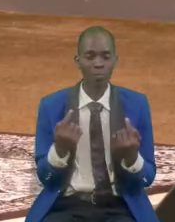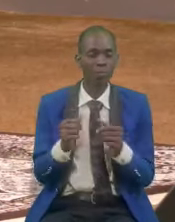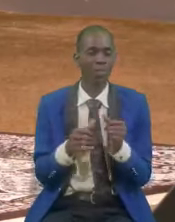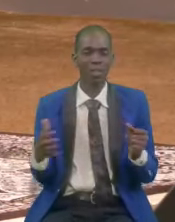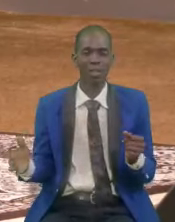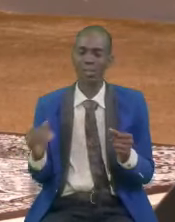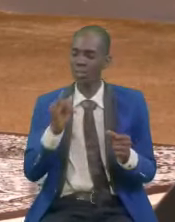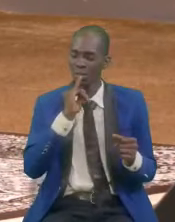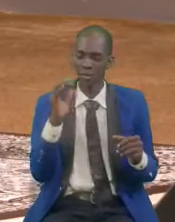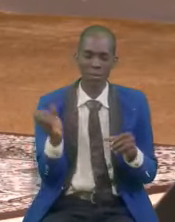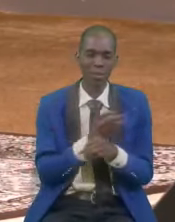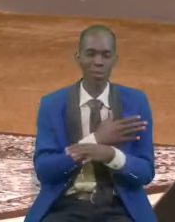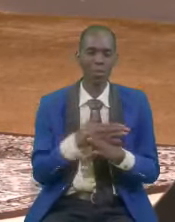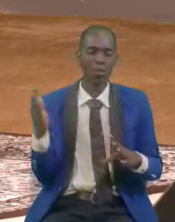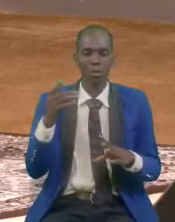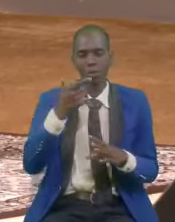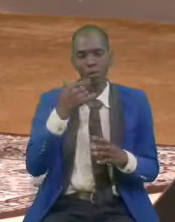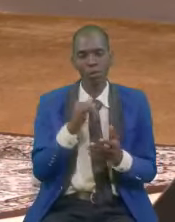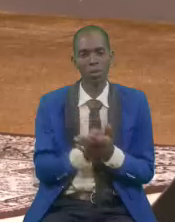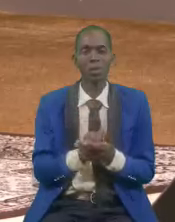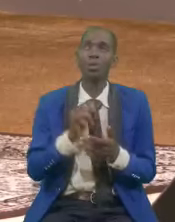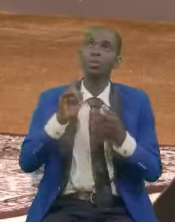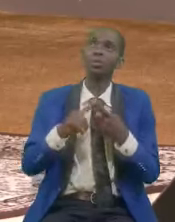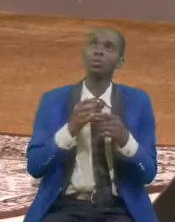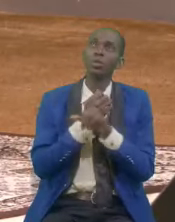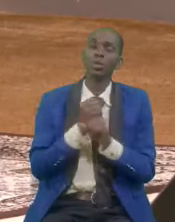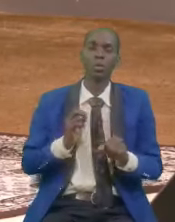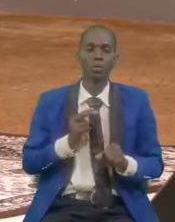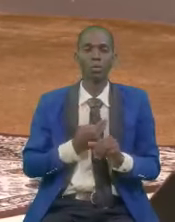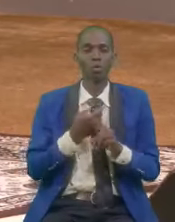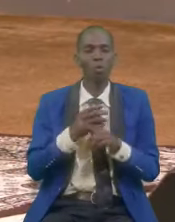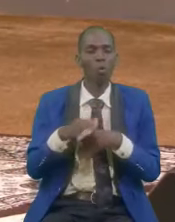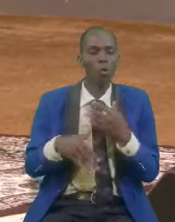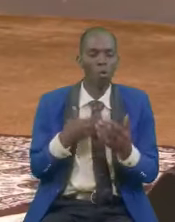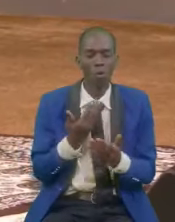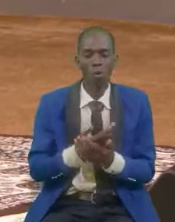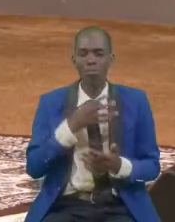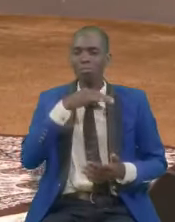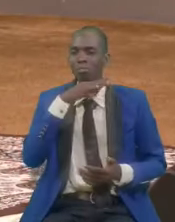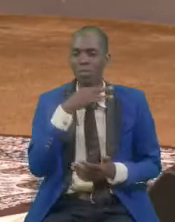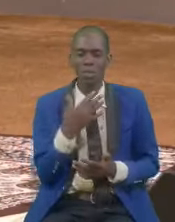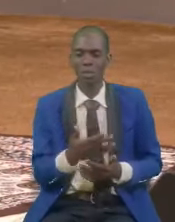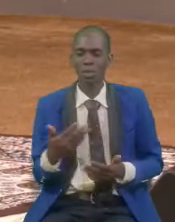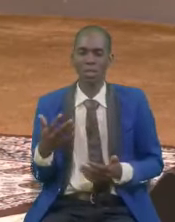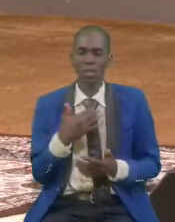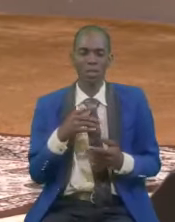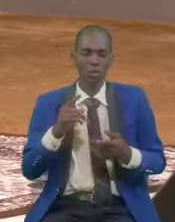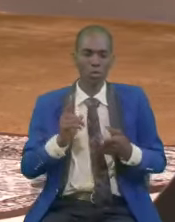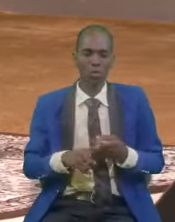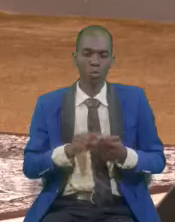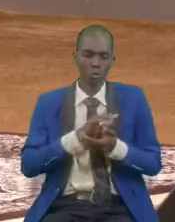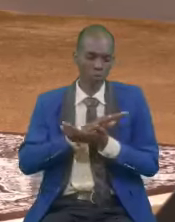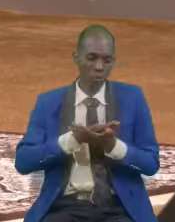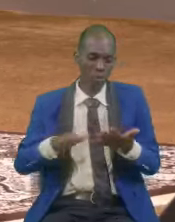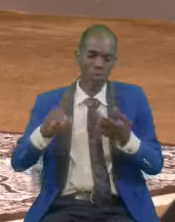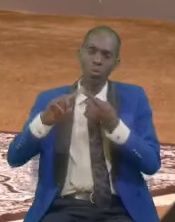vanishes away. It says to redeem us from all iniquity and purify unto